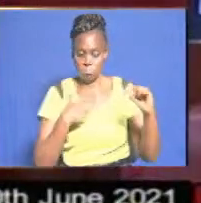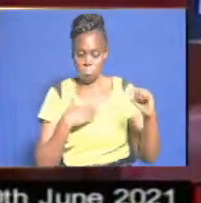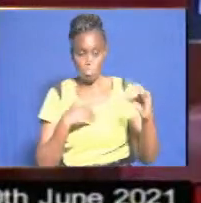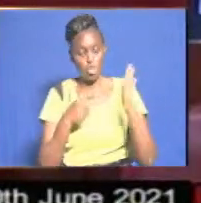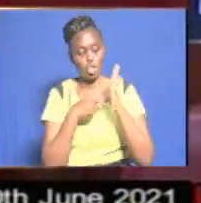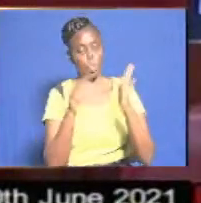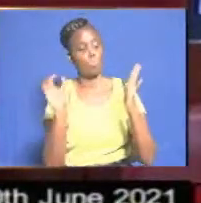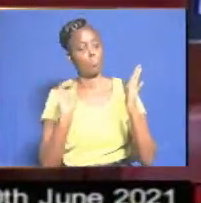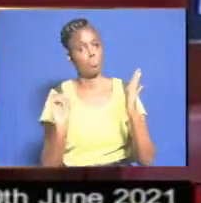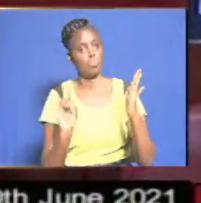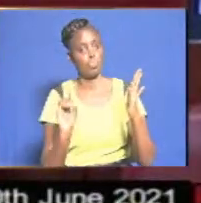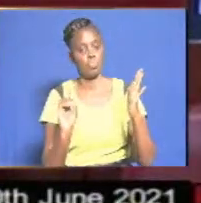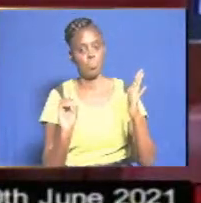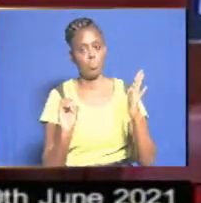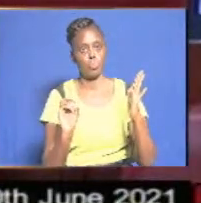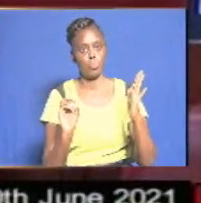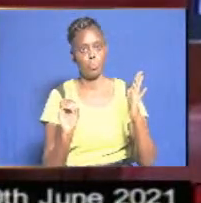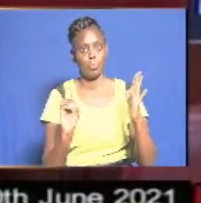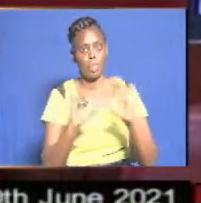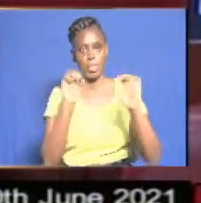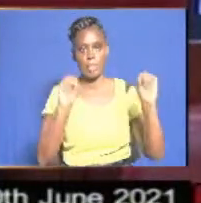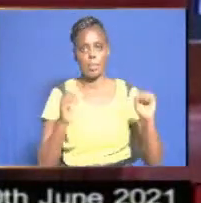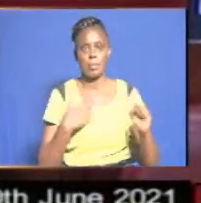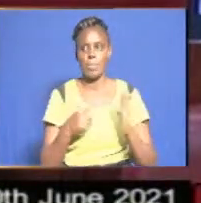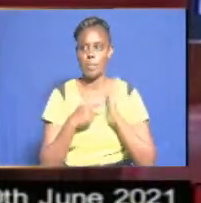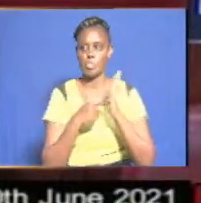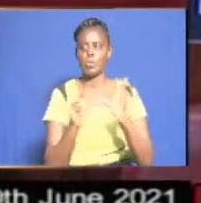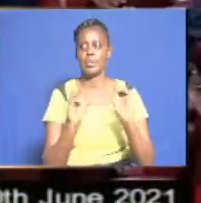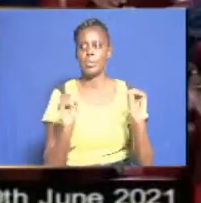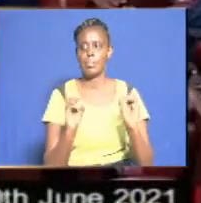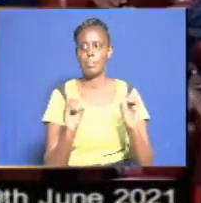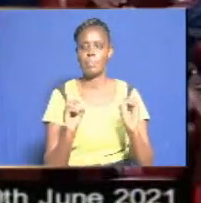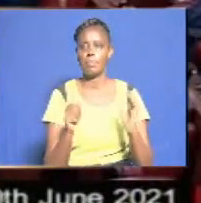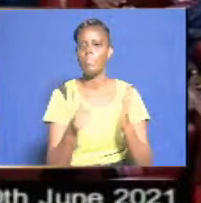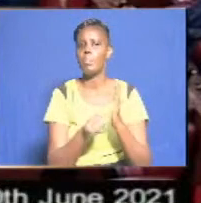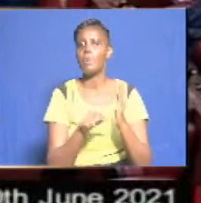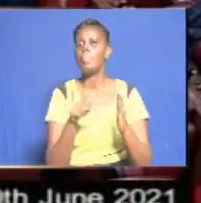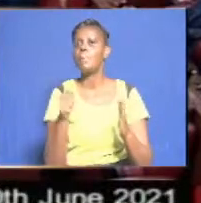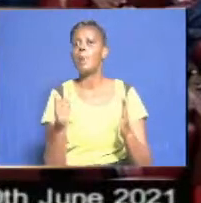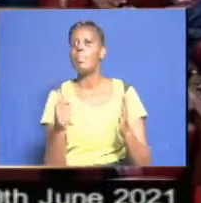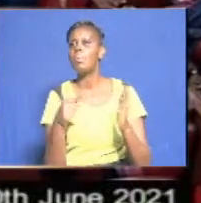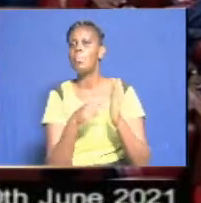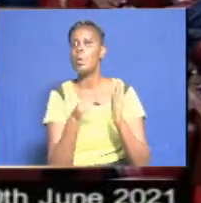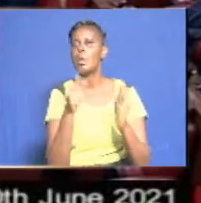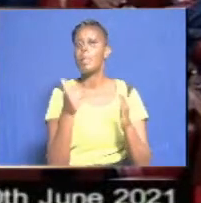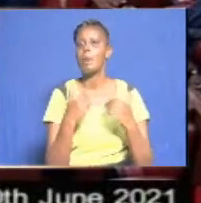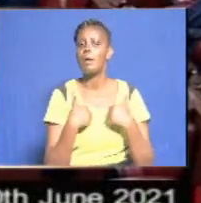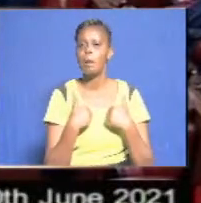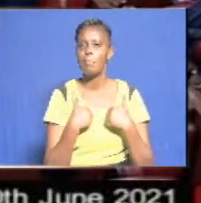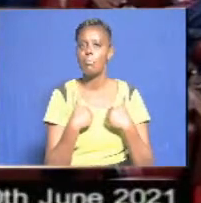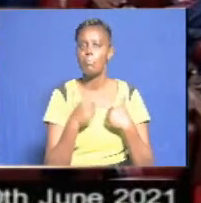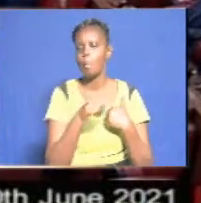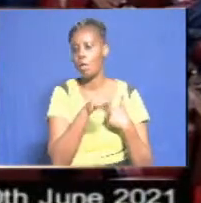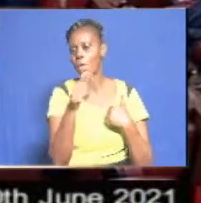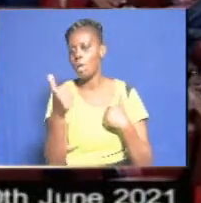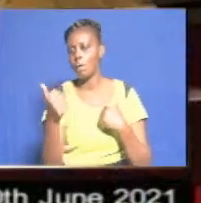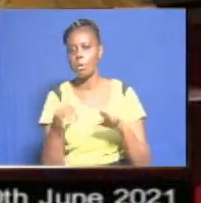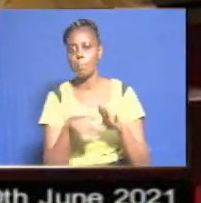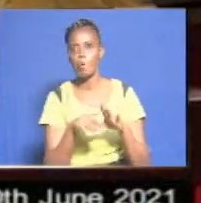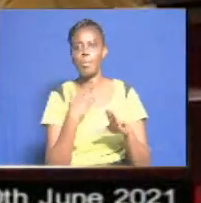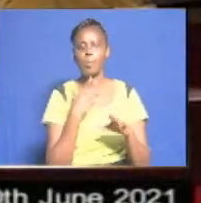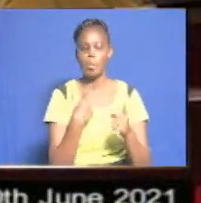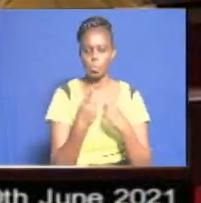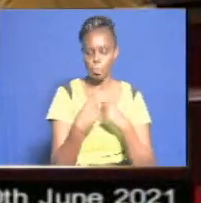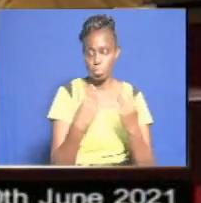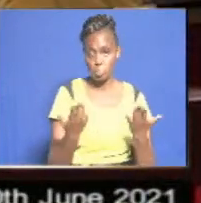anything. Thank you, Honorable Speaker. Any other intervention, whether intended